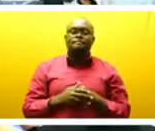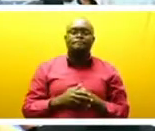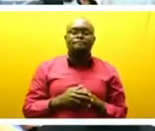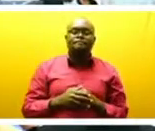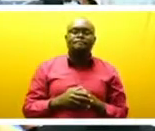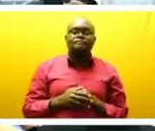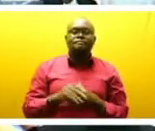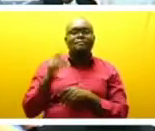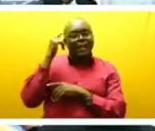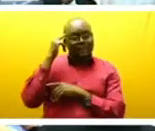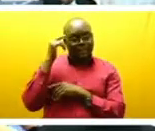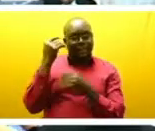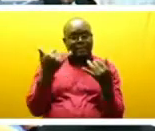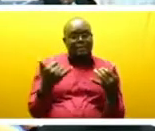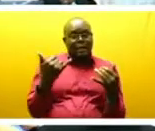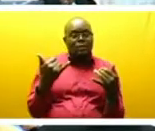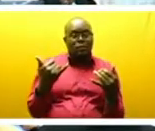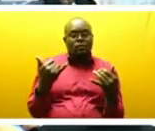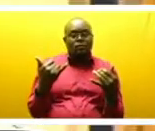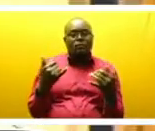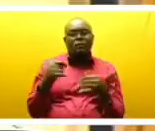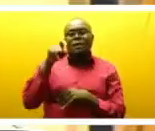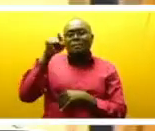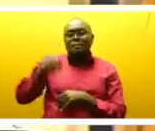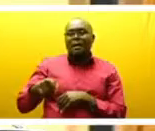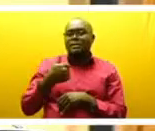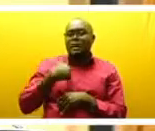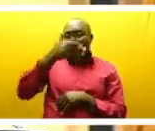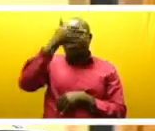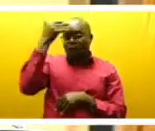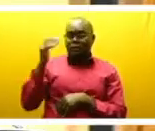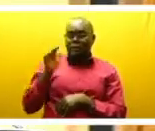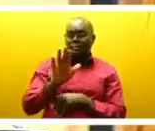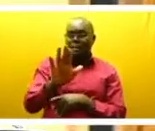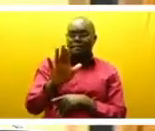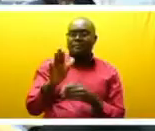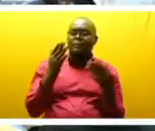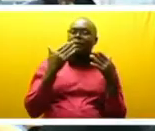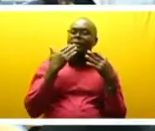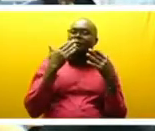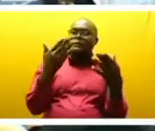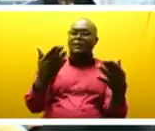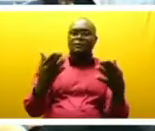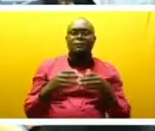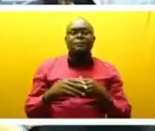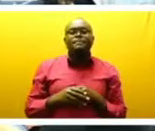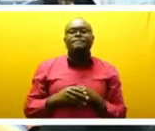I think it is now. It is We now. must have forgotten you. Thank you, Madam.